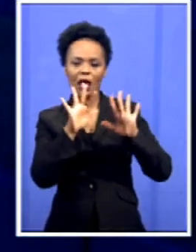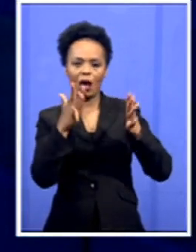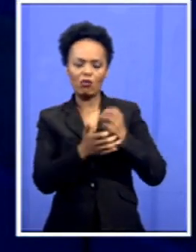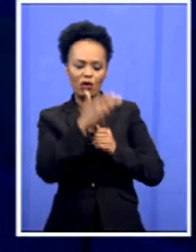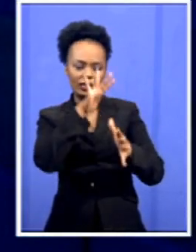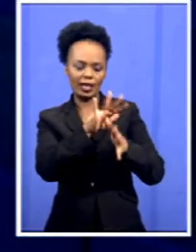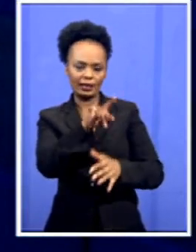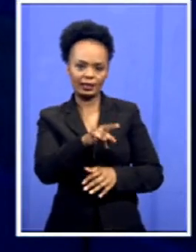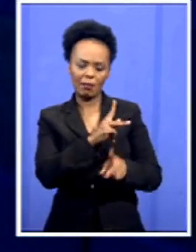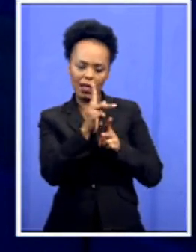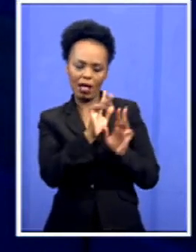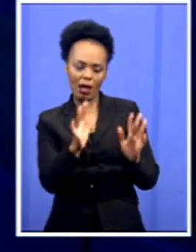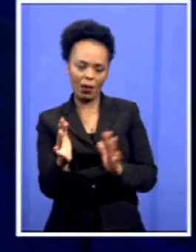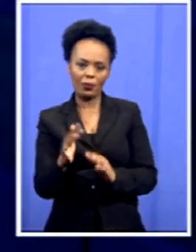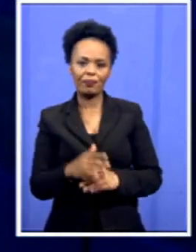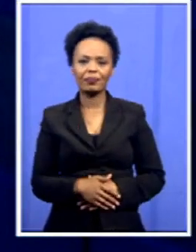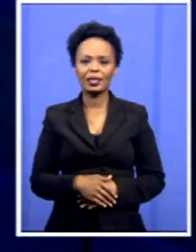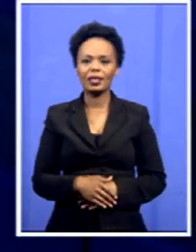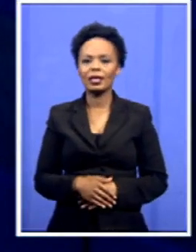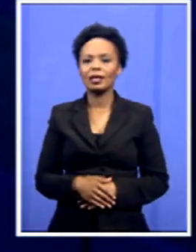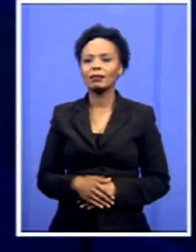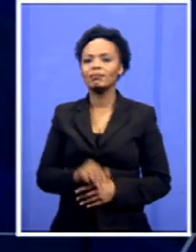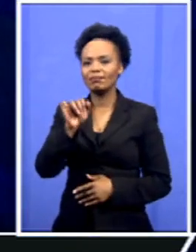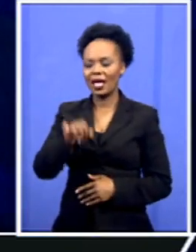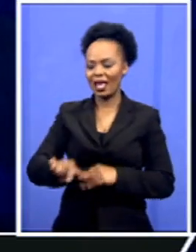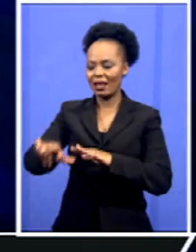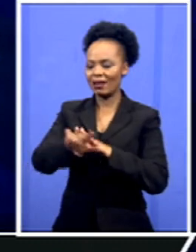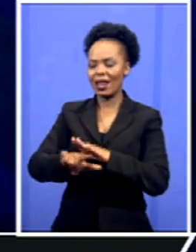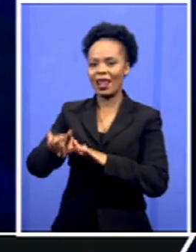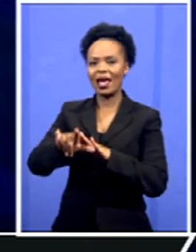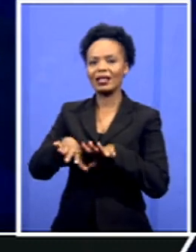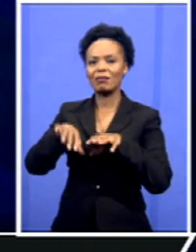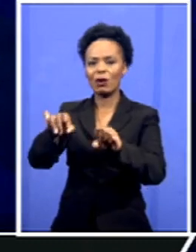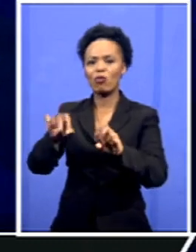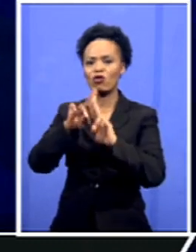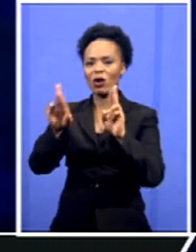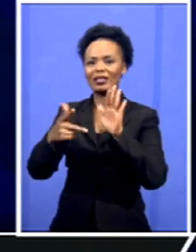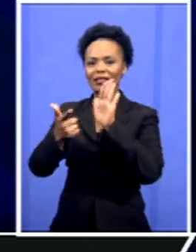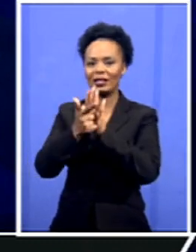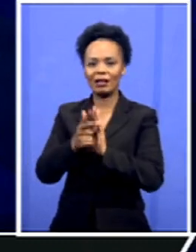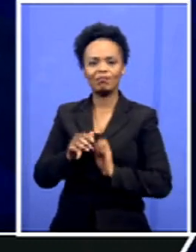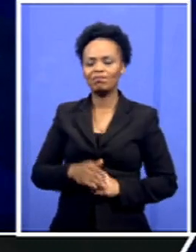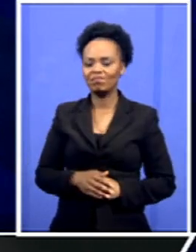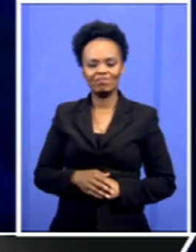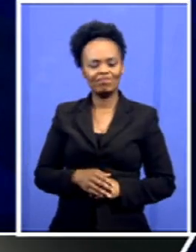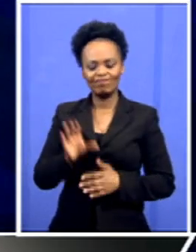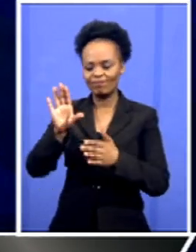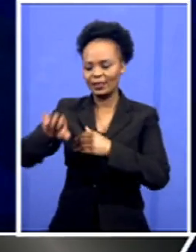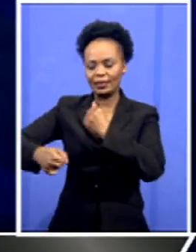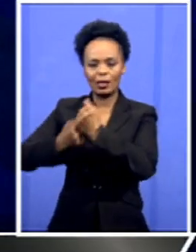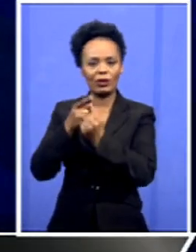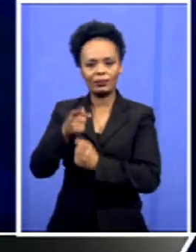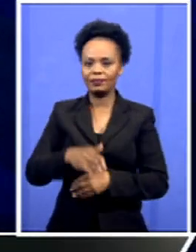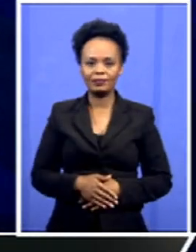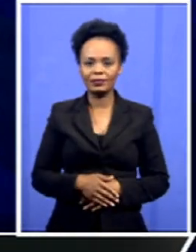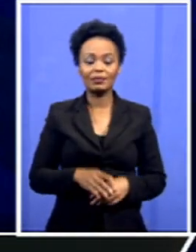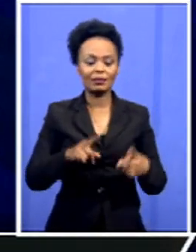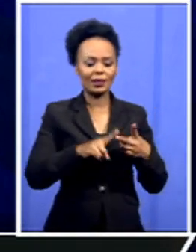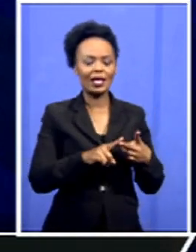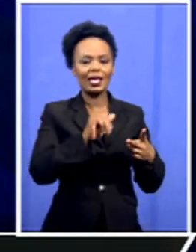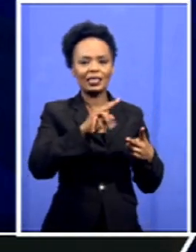strongly condemn your illegal land invasions, Sakina, because as my counterpart from the ANC has